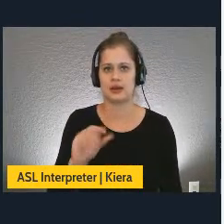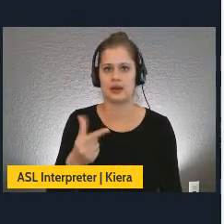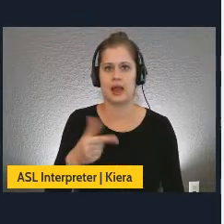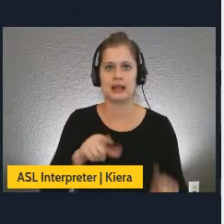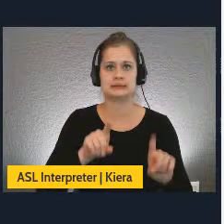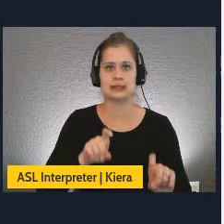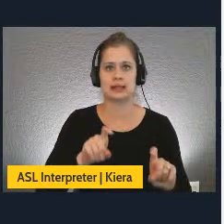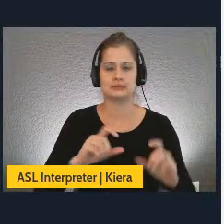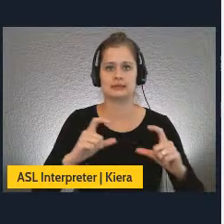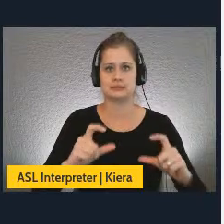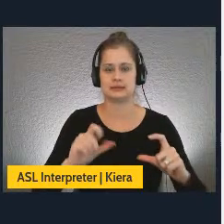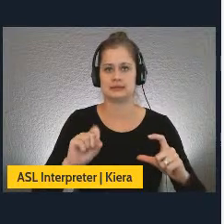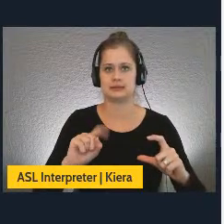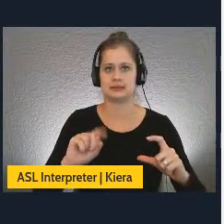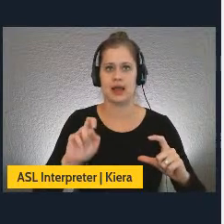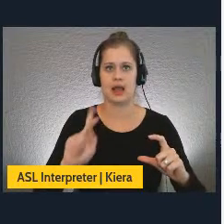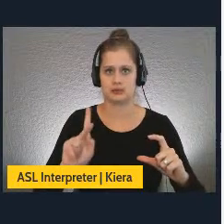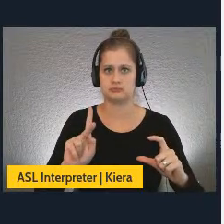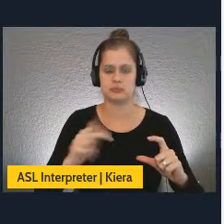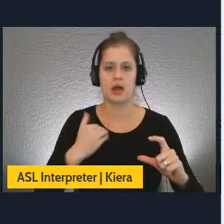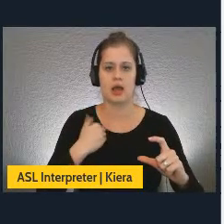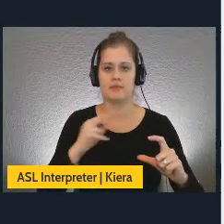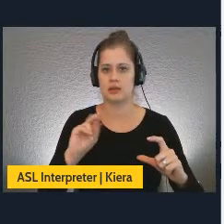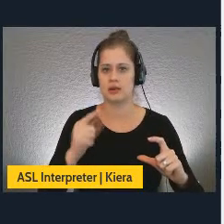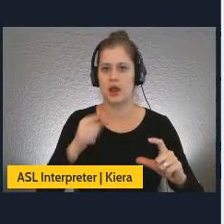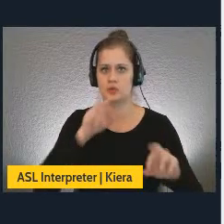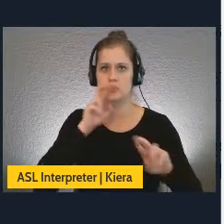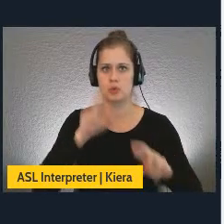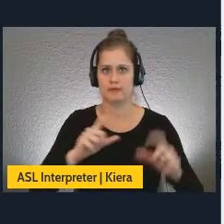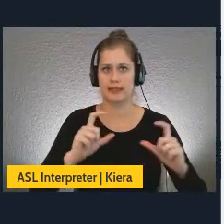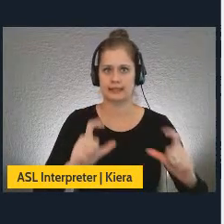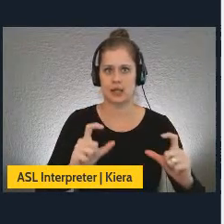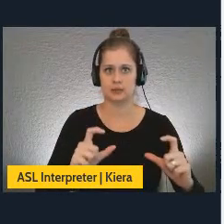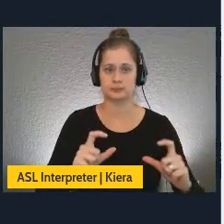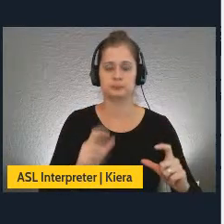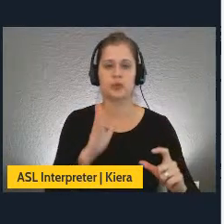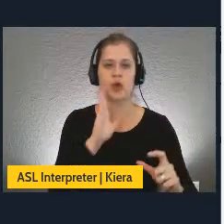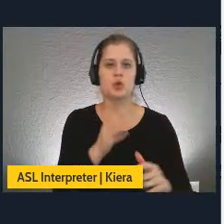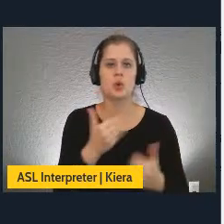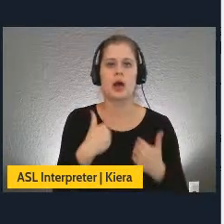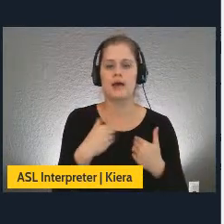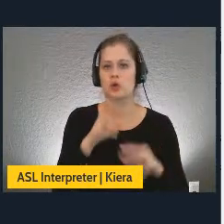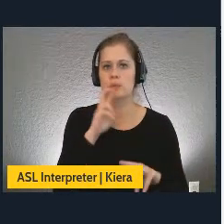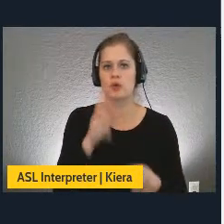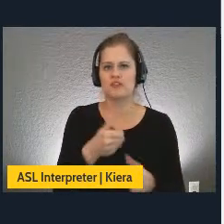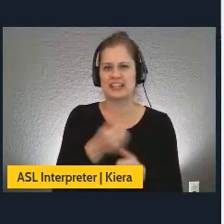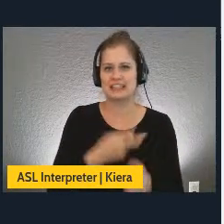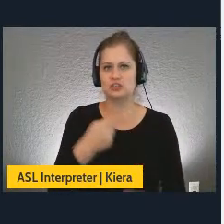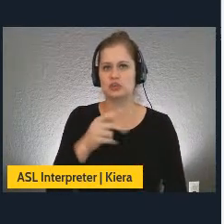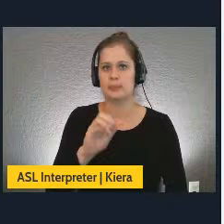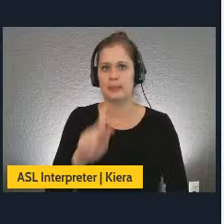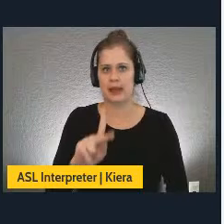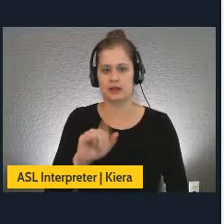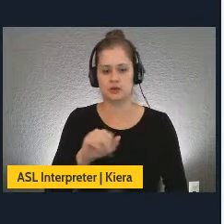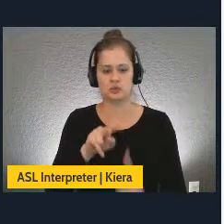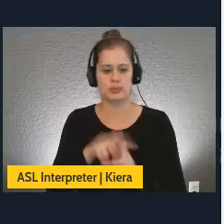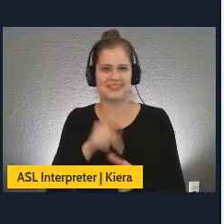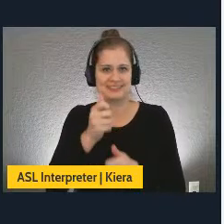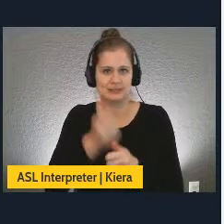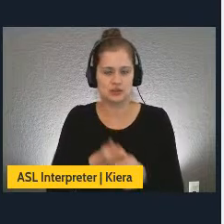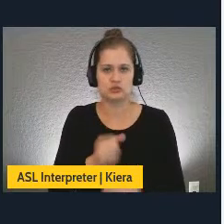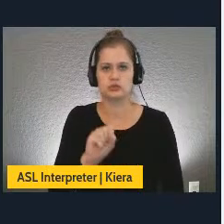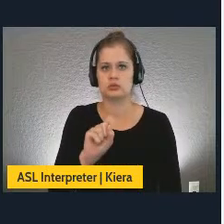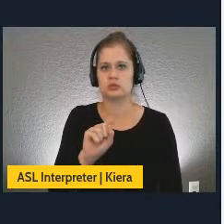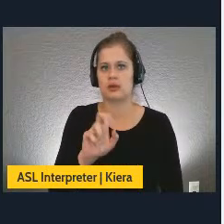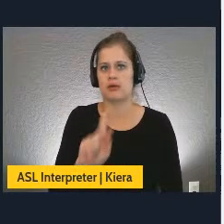that I have, and we've got a NAG report for it. You get a report for each pack that you apply for each stack. So if you had 2 stacks with